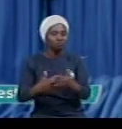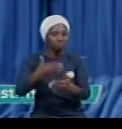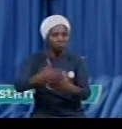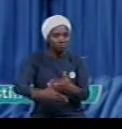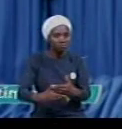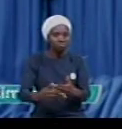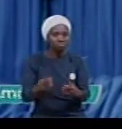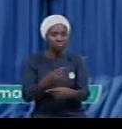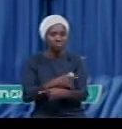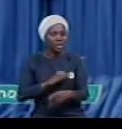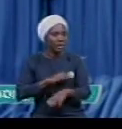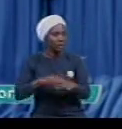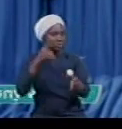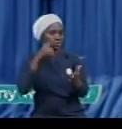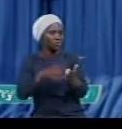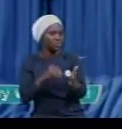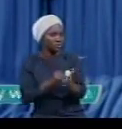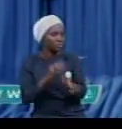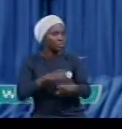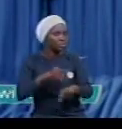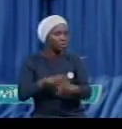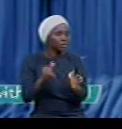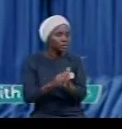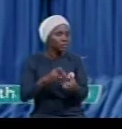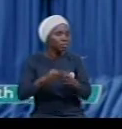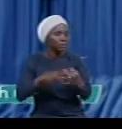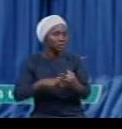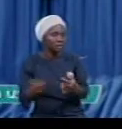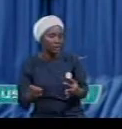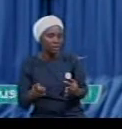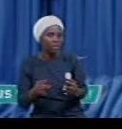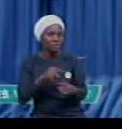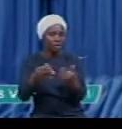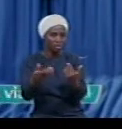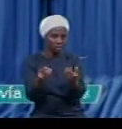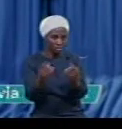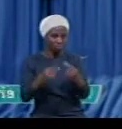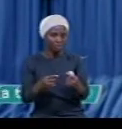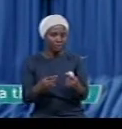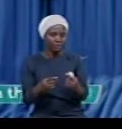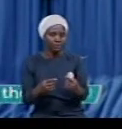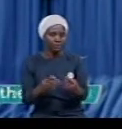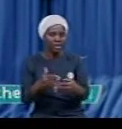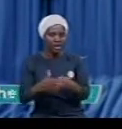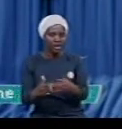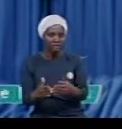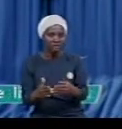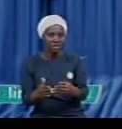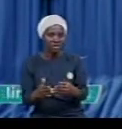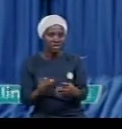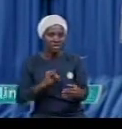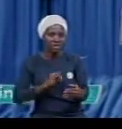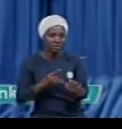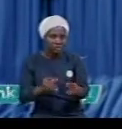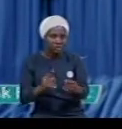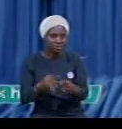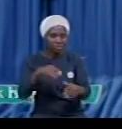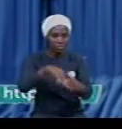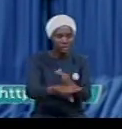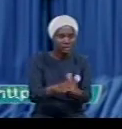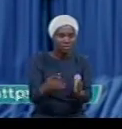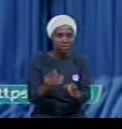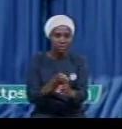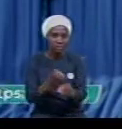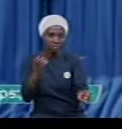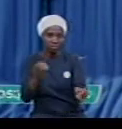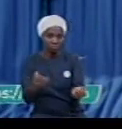notice on time that it has gone. When we are coming, I noticed after struggling to enter the bus, I just discovered